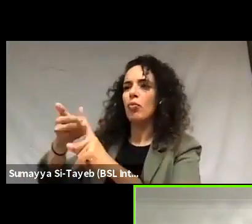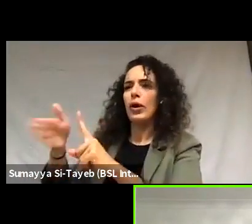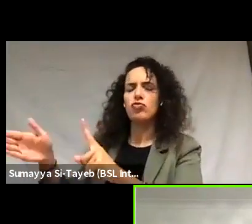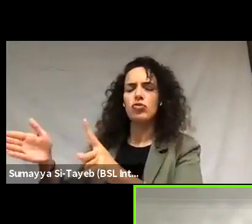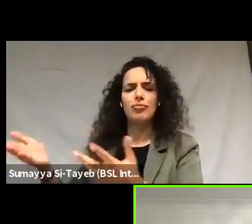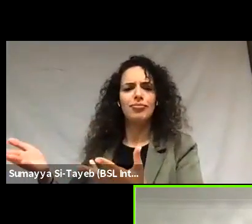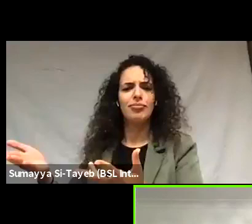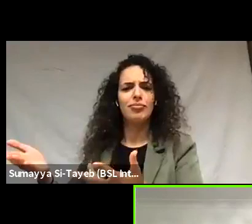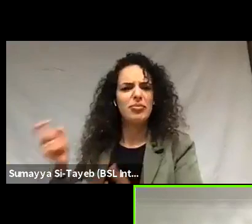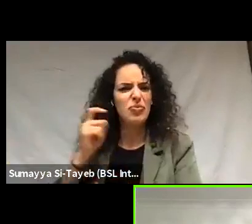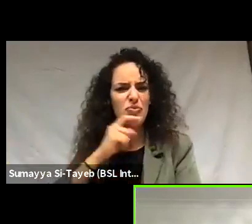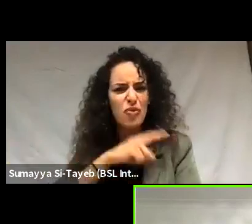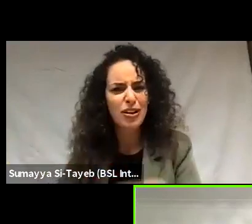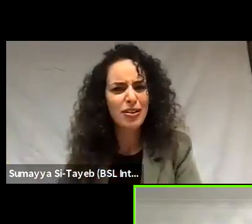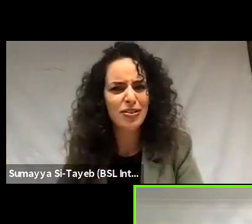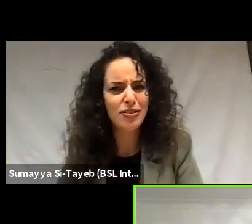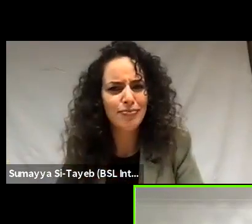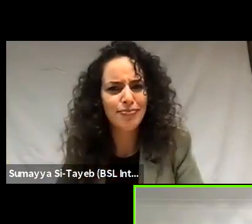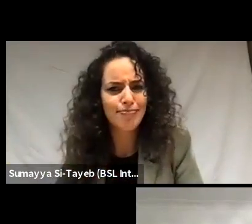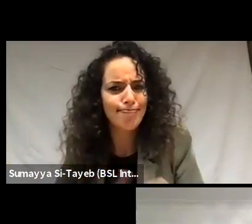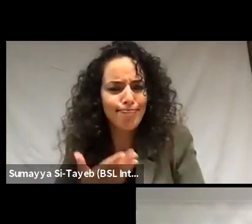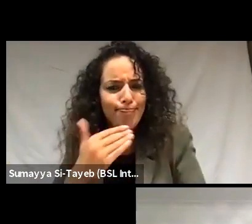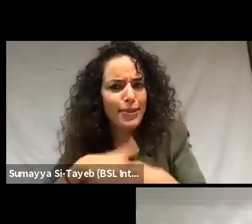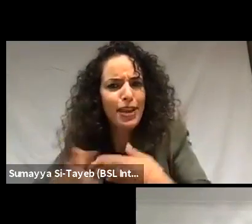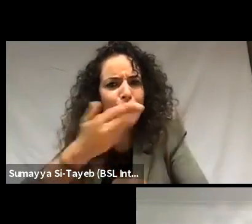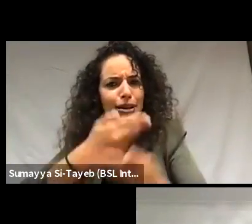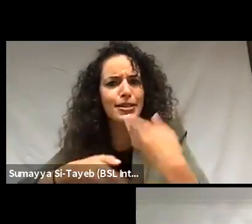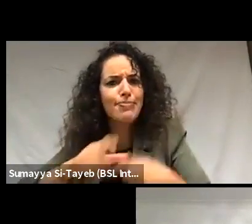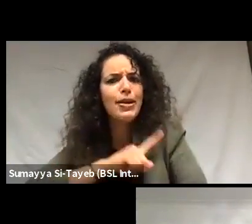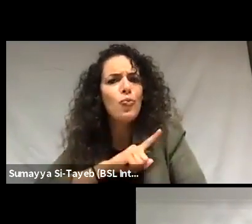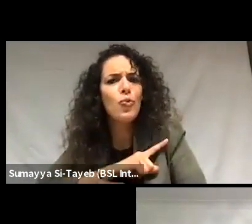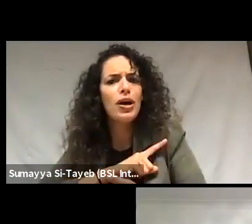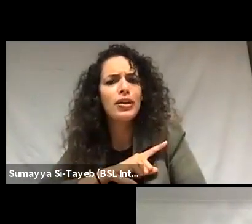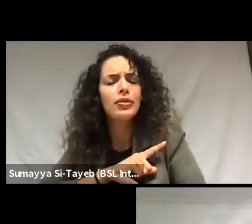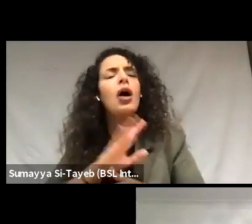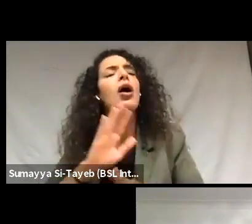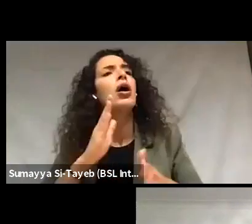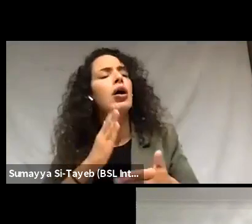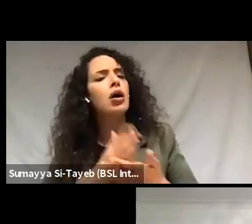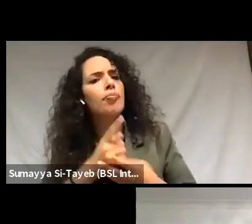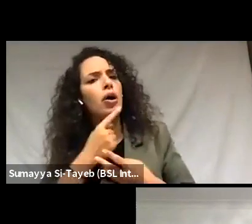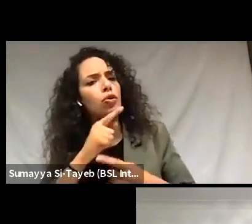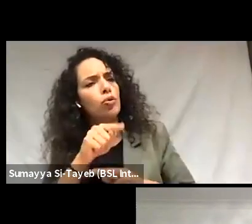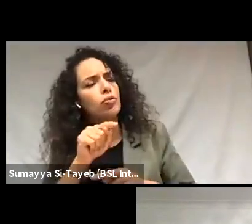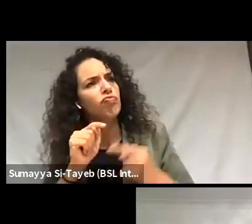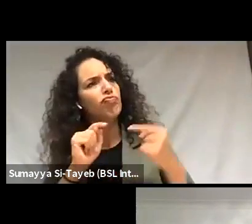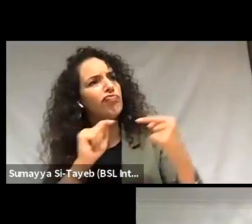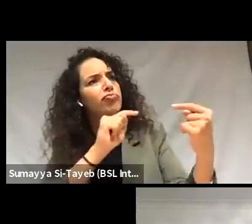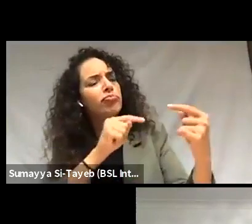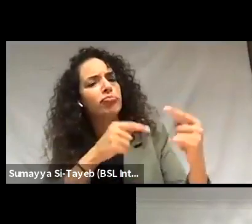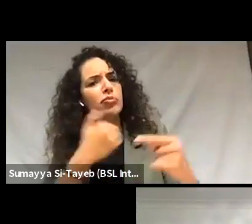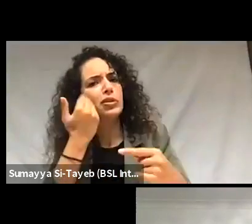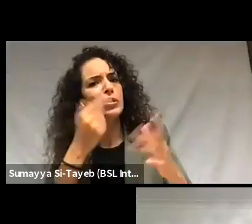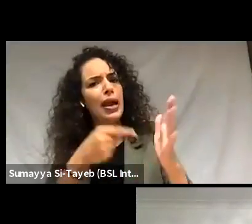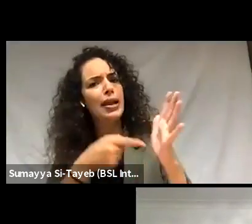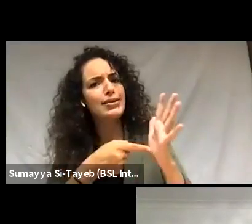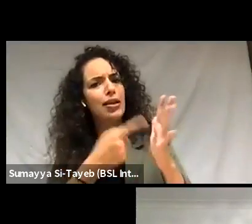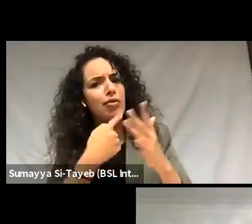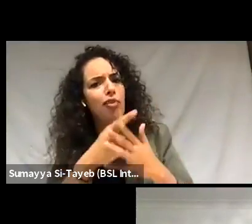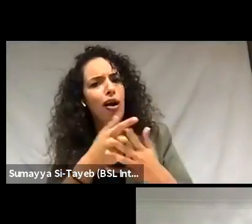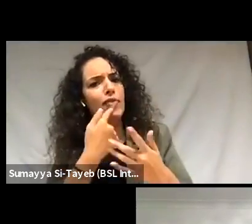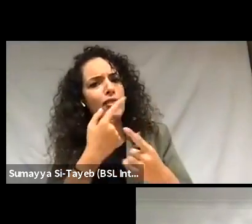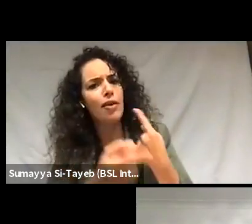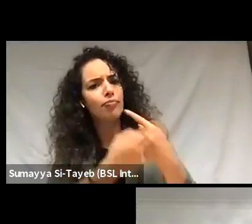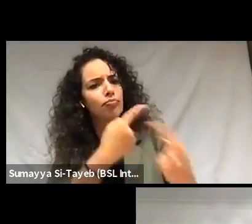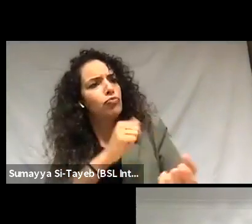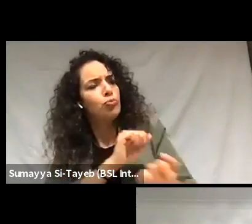but they did, unfortunately. Now, I mean, you secured an apology from the Telegraph on page 2 and they removed the original article online. Do